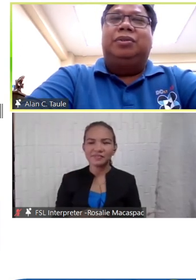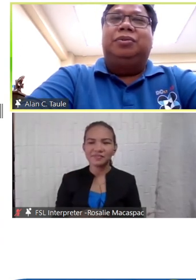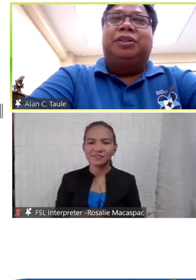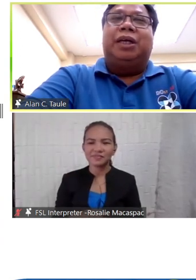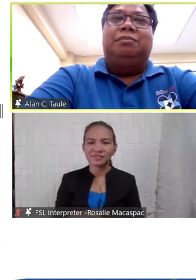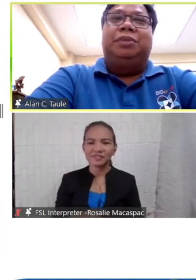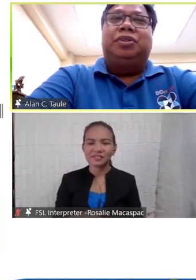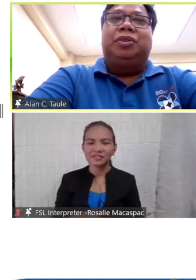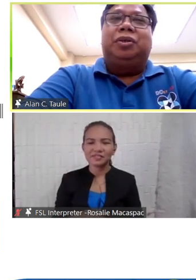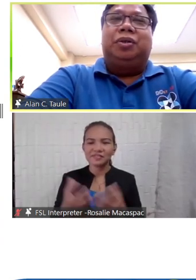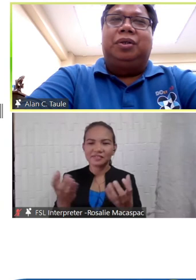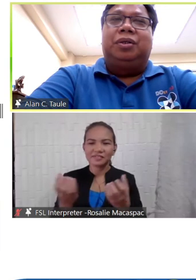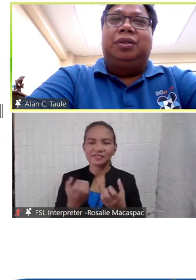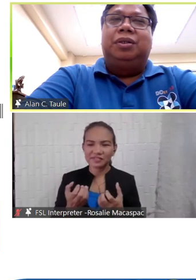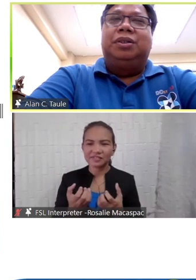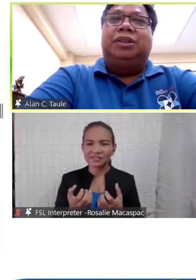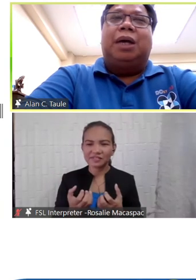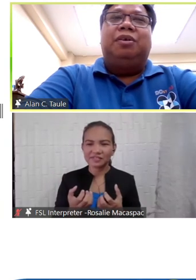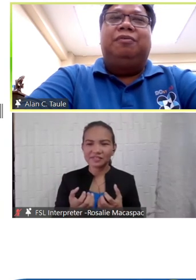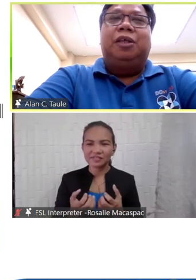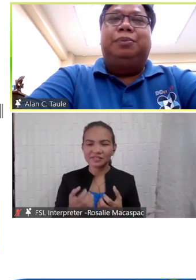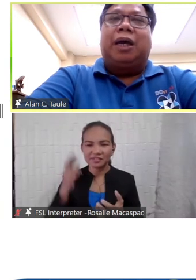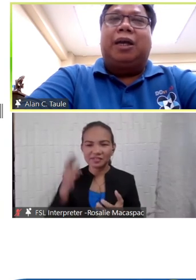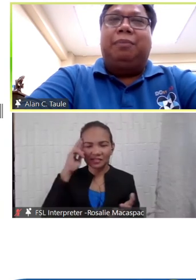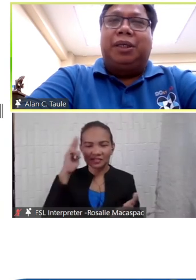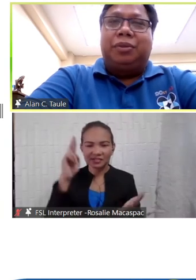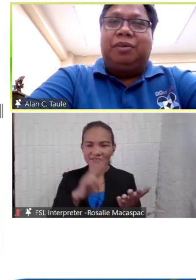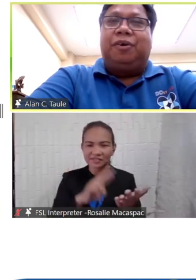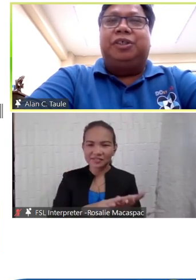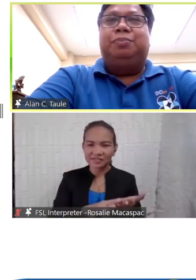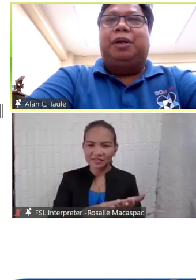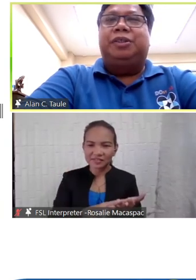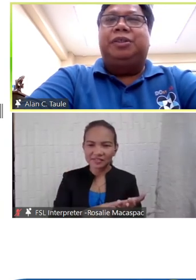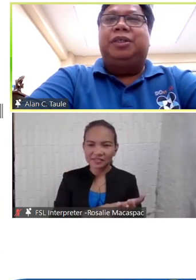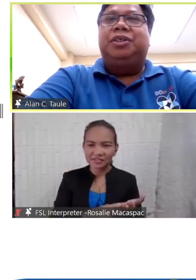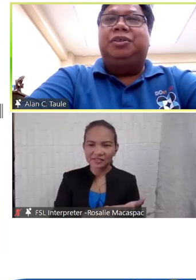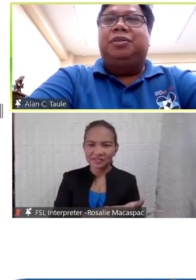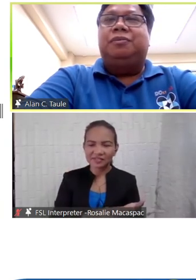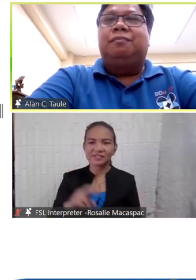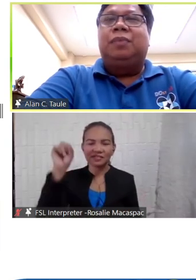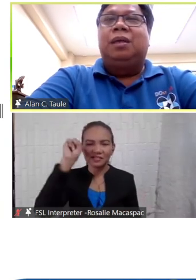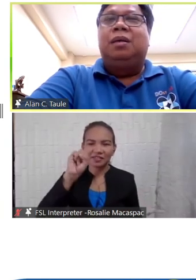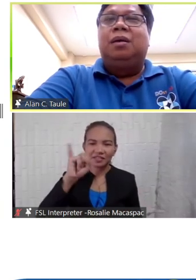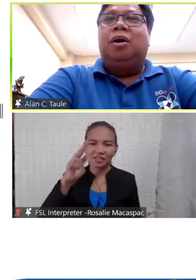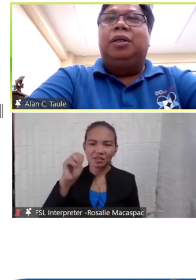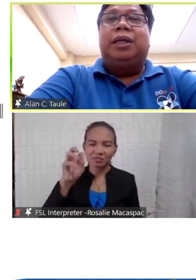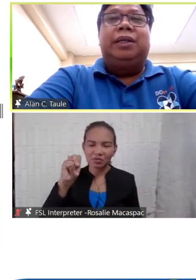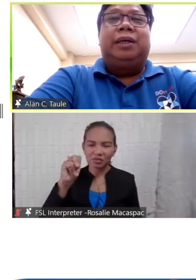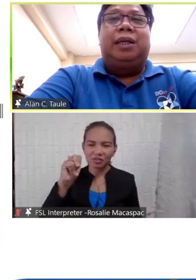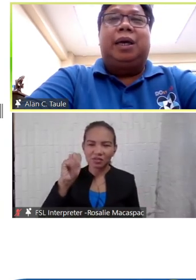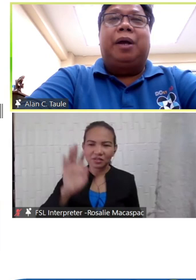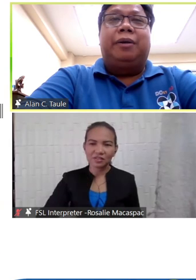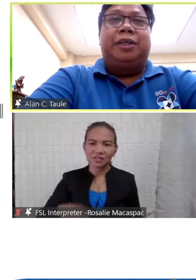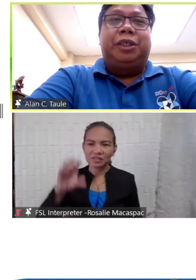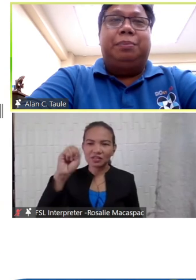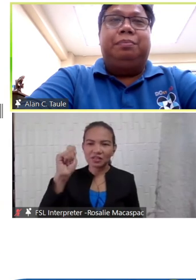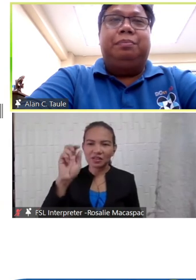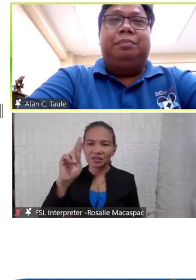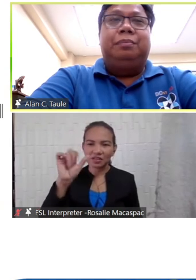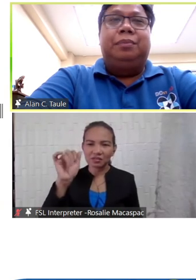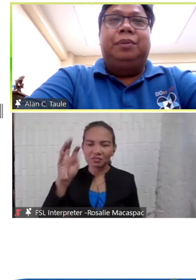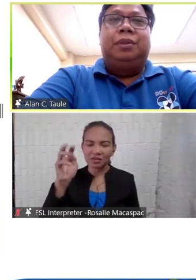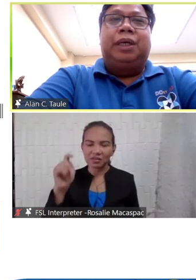I'd like to cite Mr. Simon Philip Sacramento for his presentation on clinical